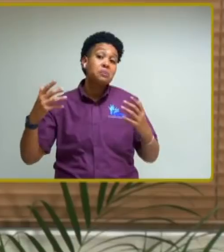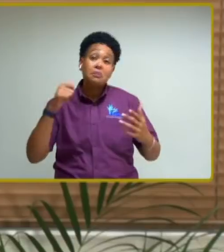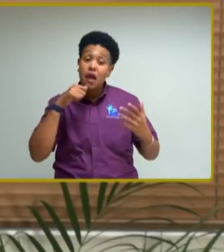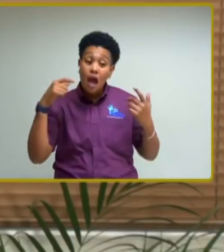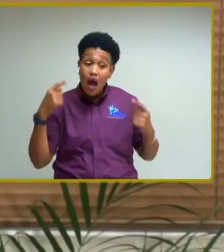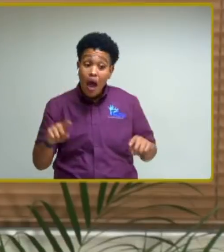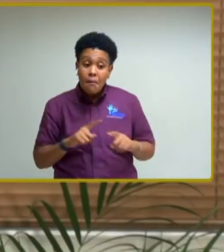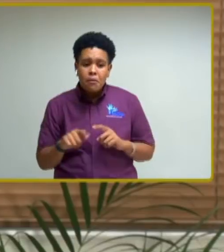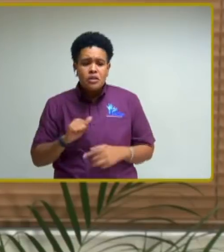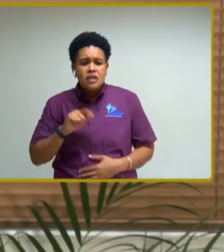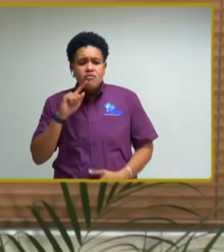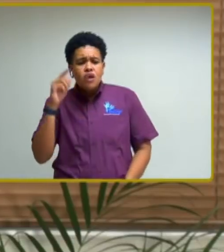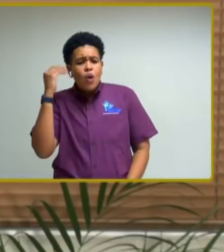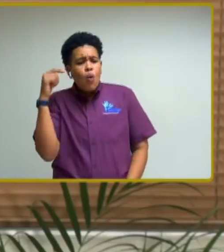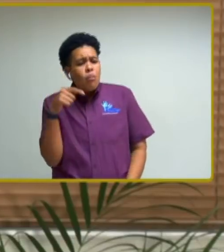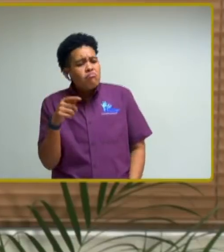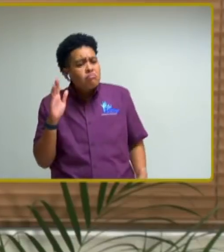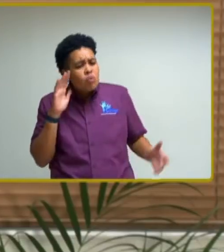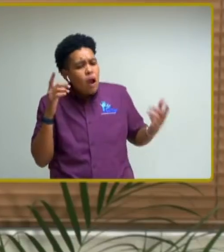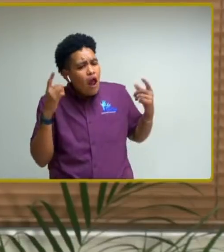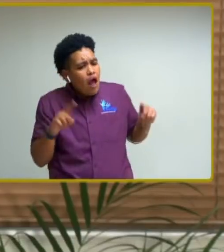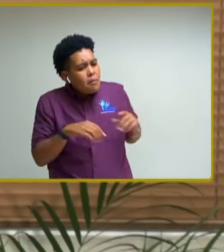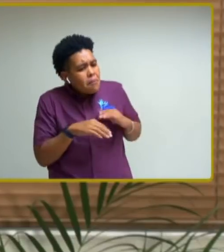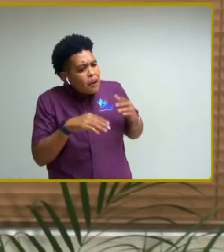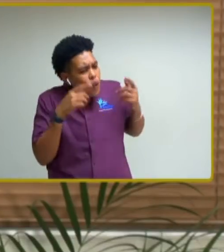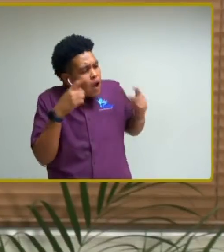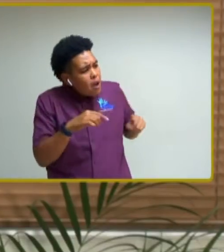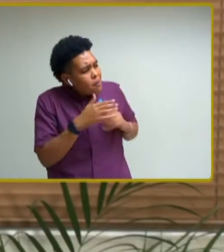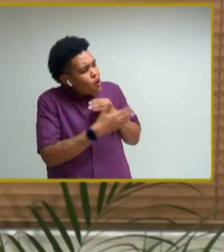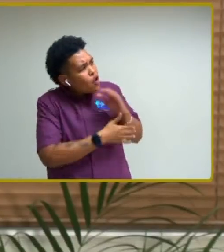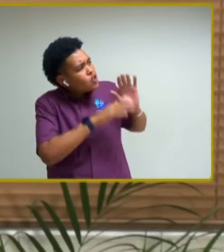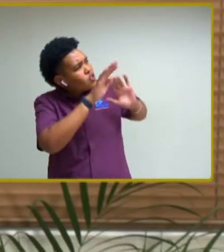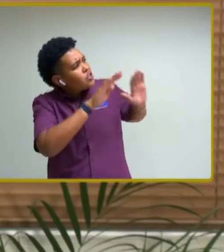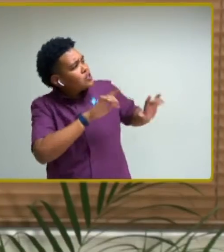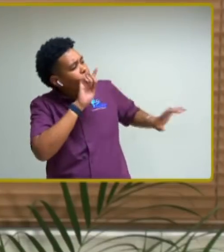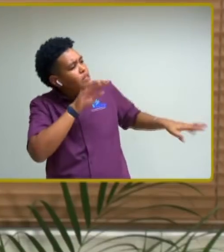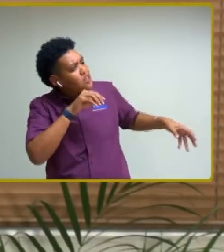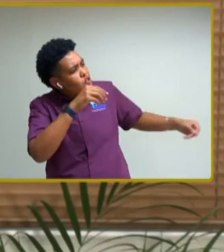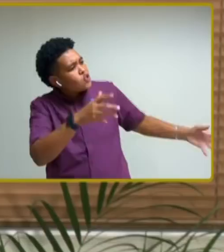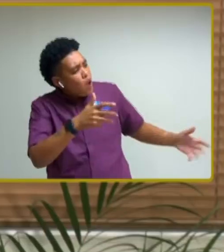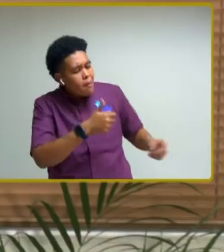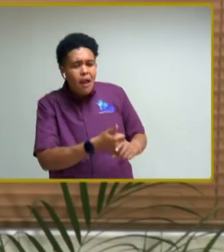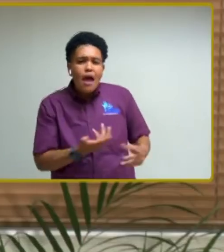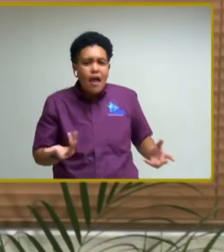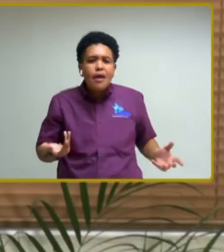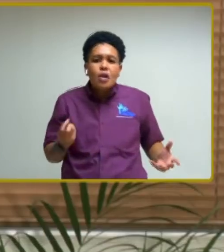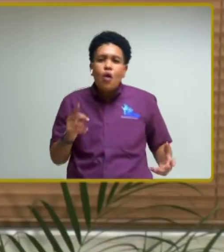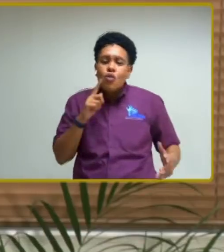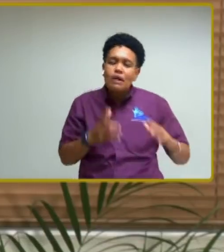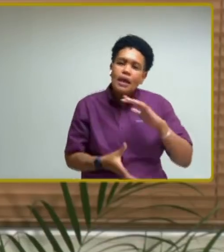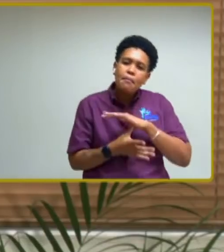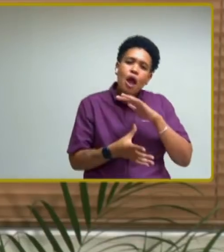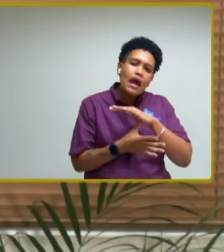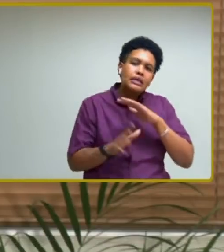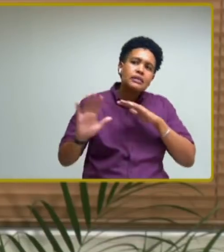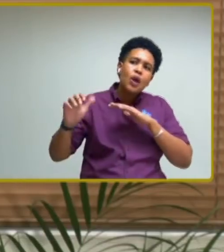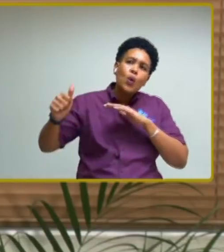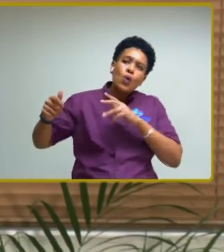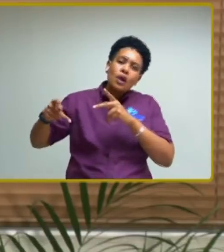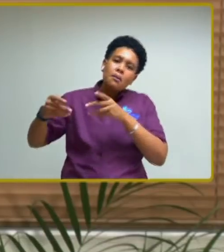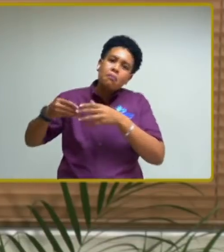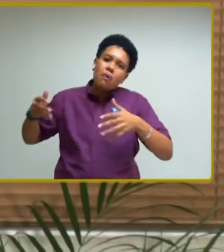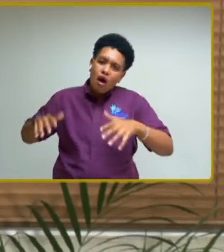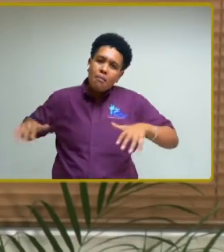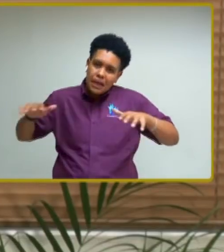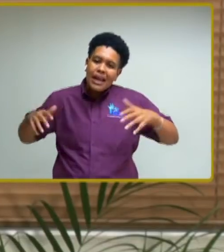happen, but I think based on what is happening in those countries that are supplying, are prioritizing their own